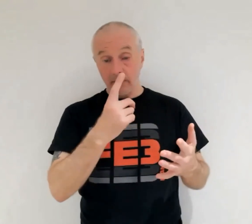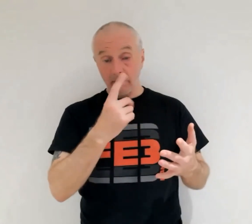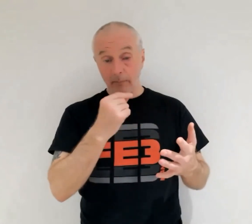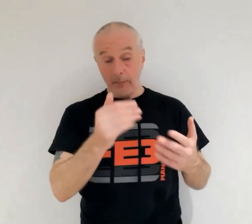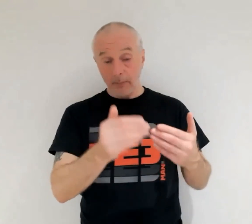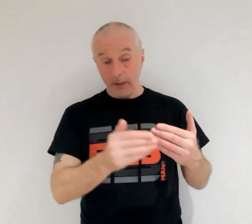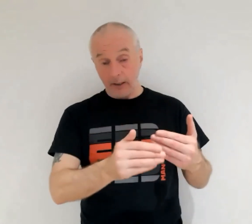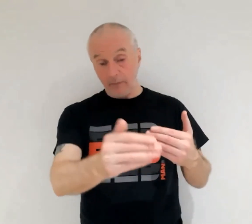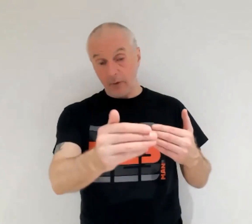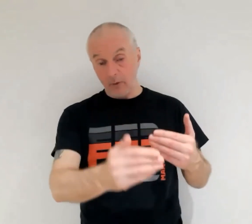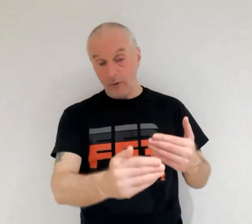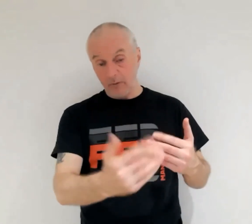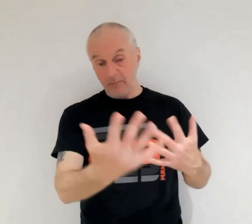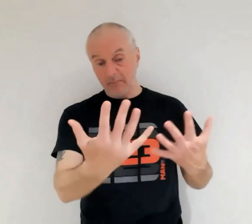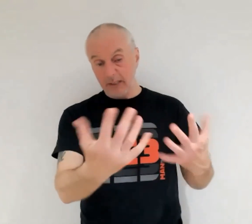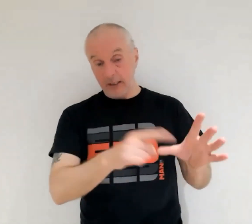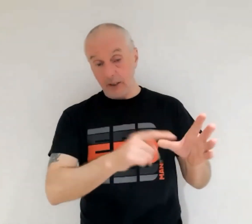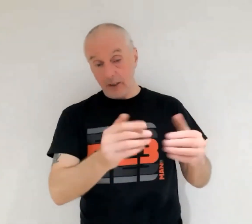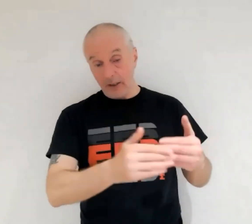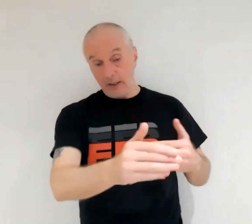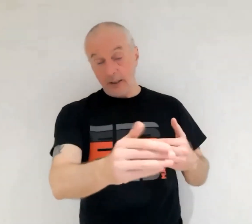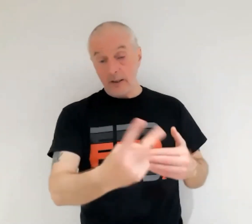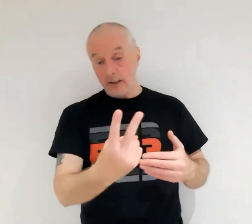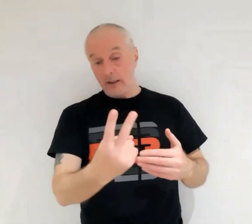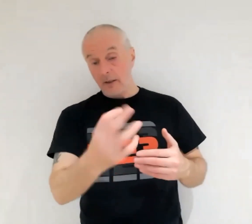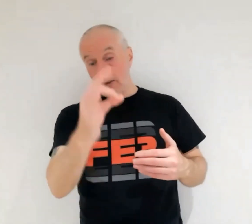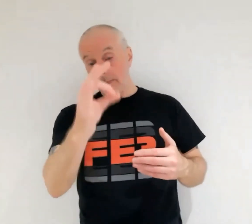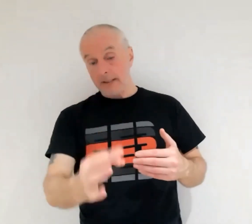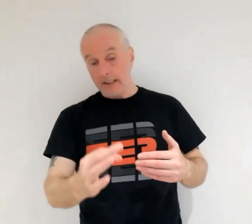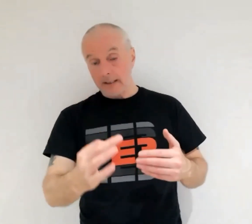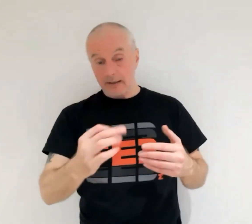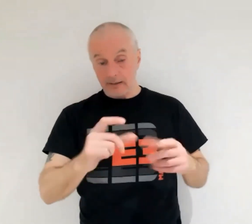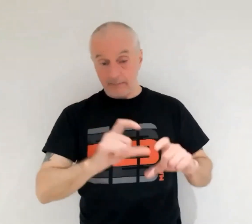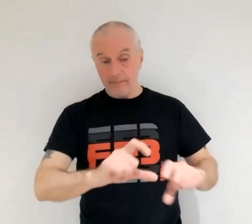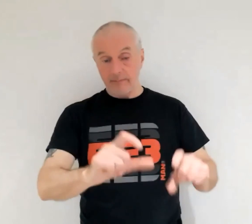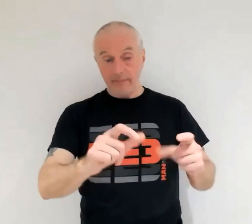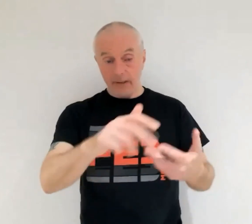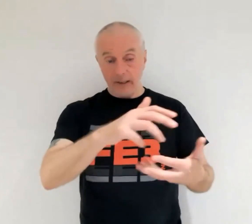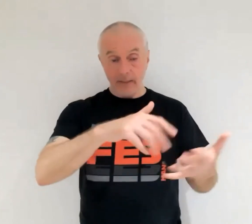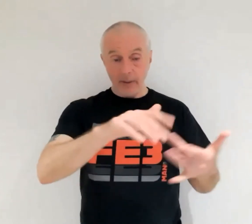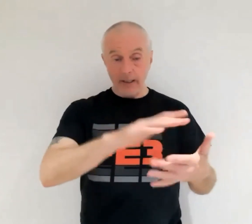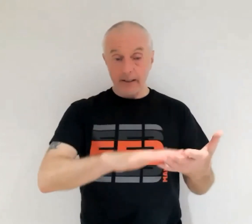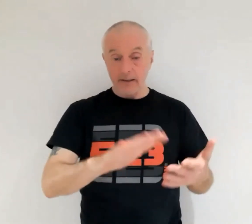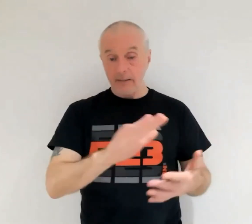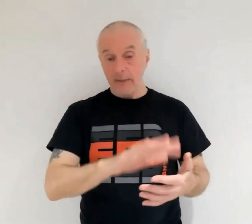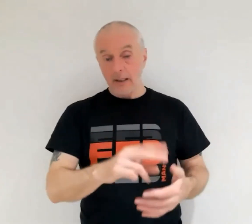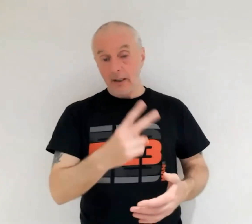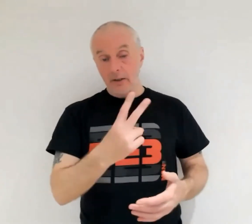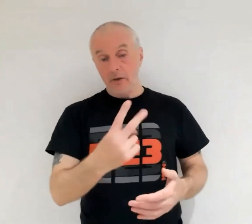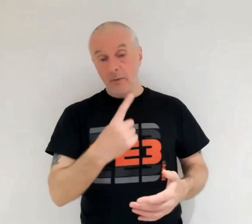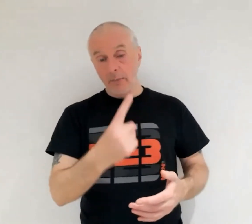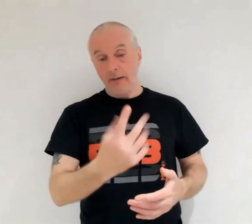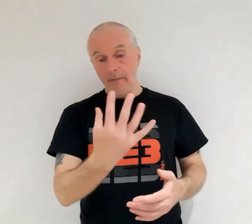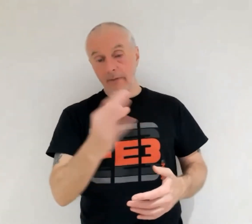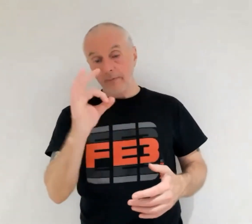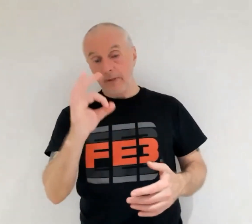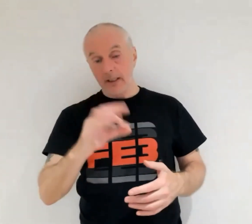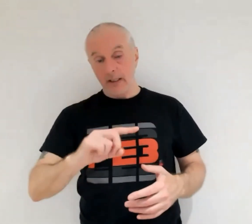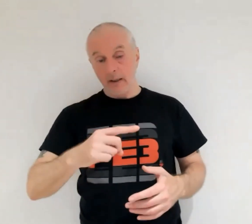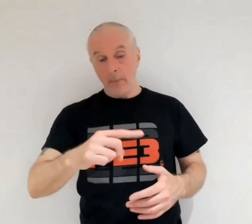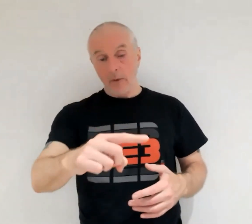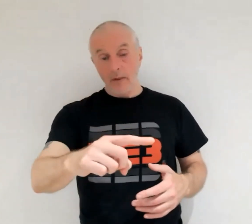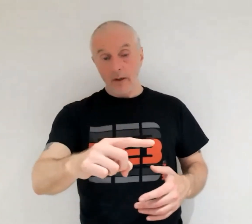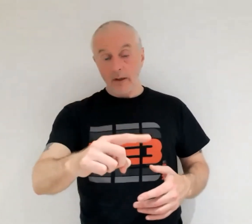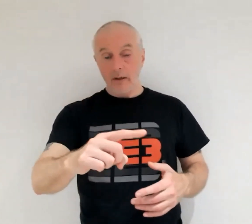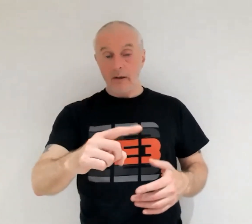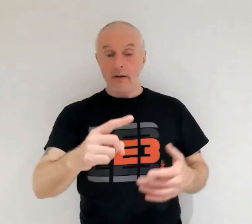decade, at a 20% consistent blend, you would be looking at something like £2.50 a month on the